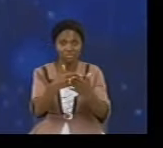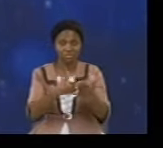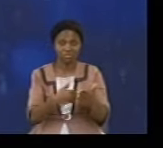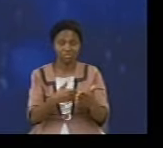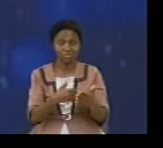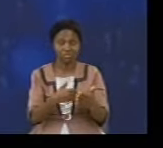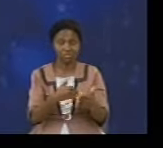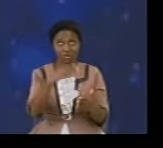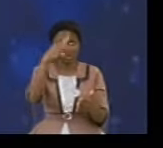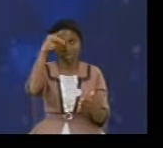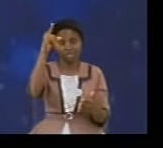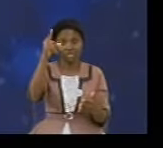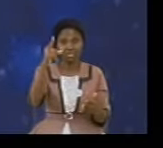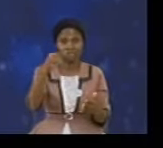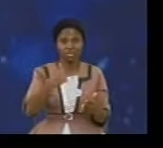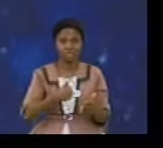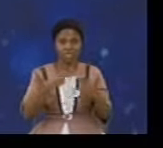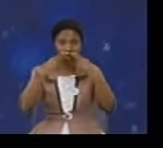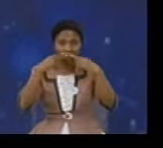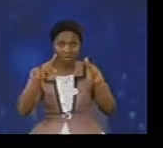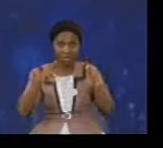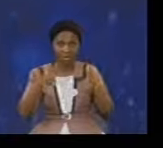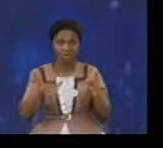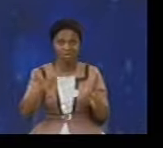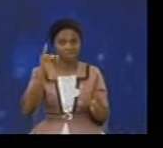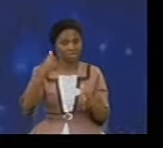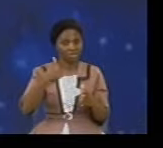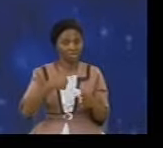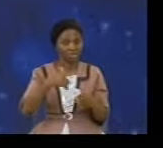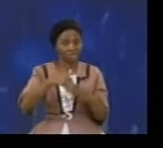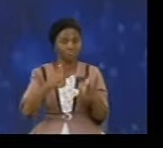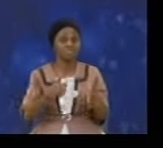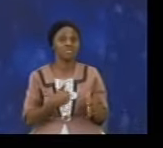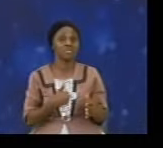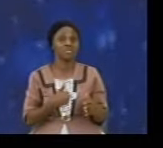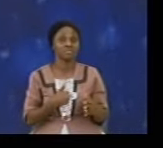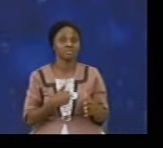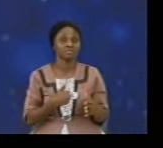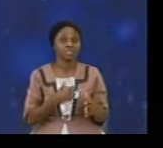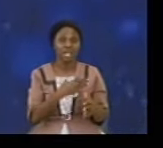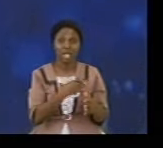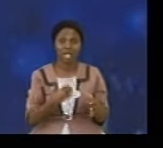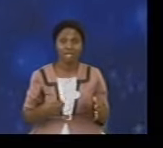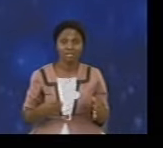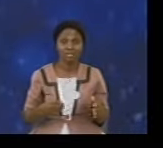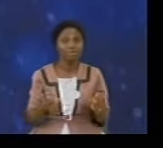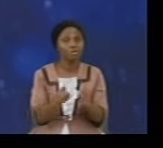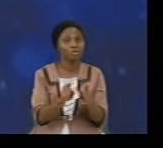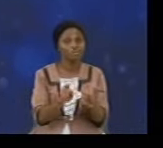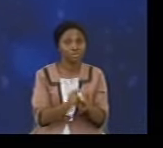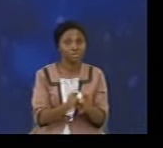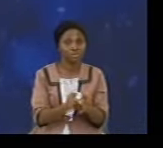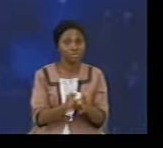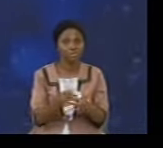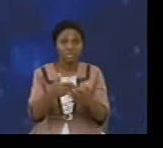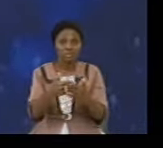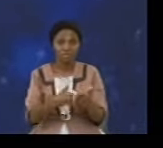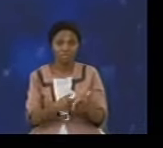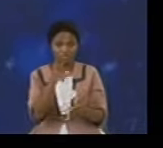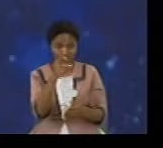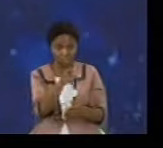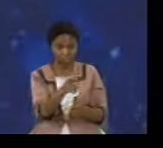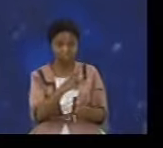him innocency was found in me, and also before thee, O